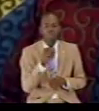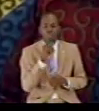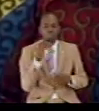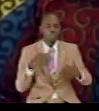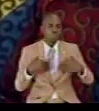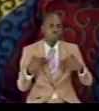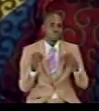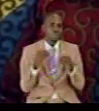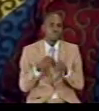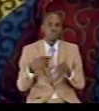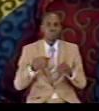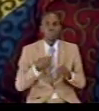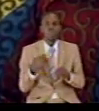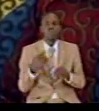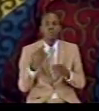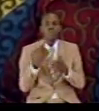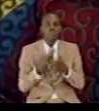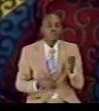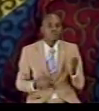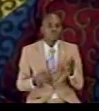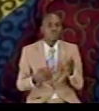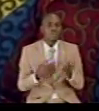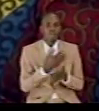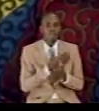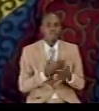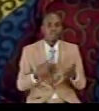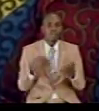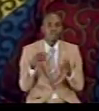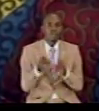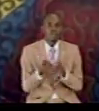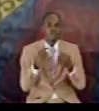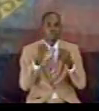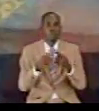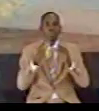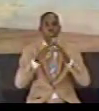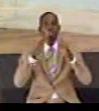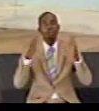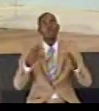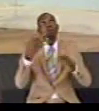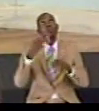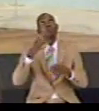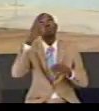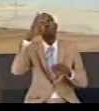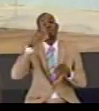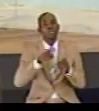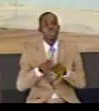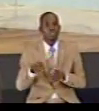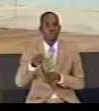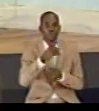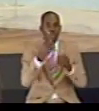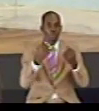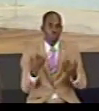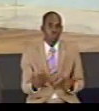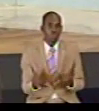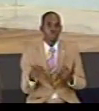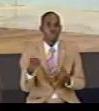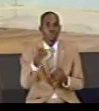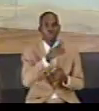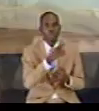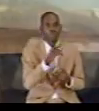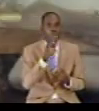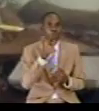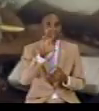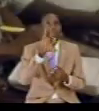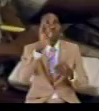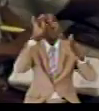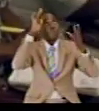Hope thou in God. As you come to the house of God, like you have come today, your hope will be